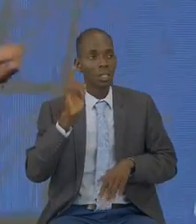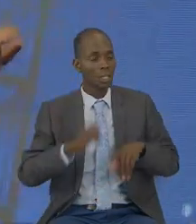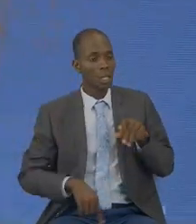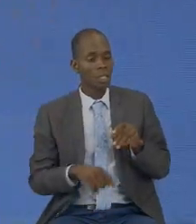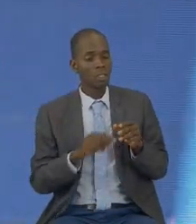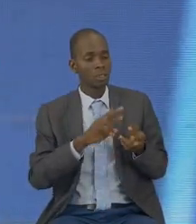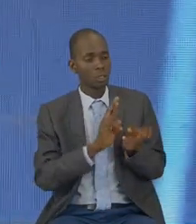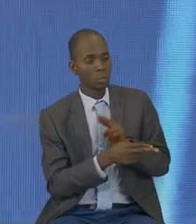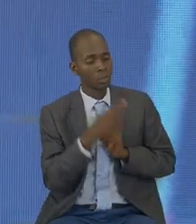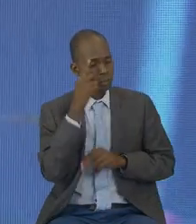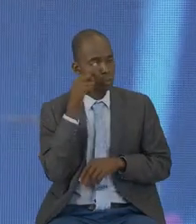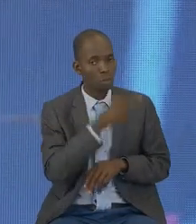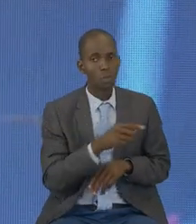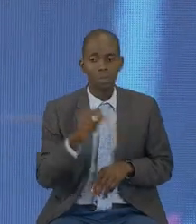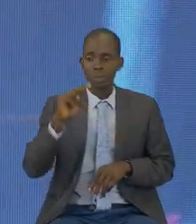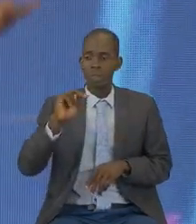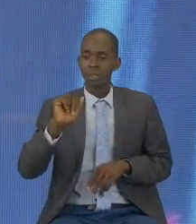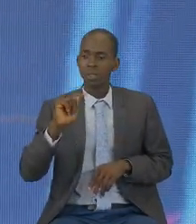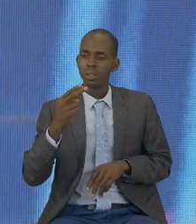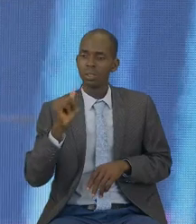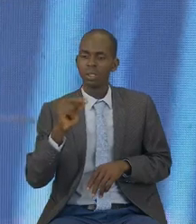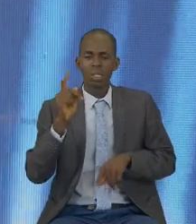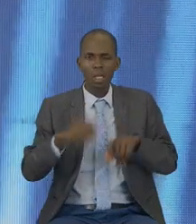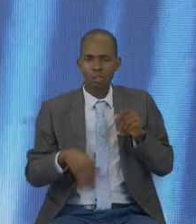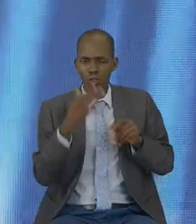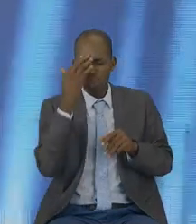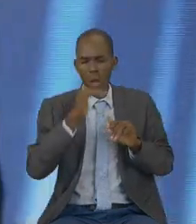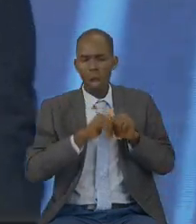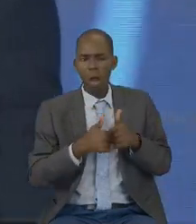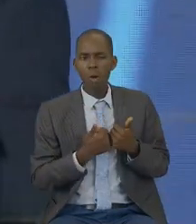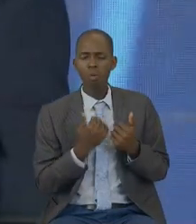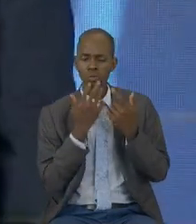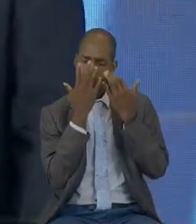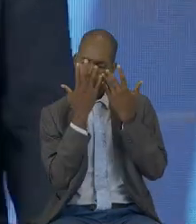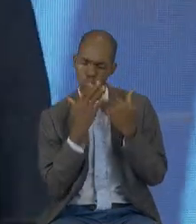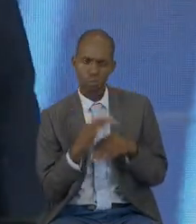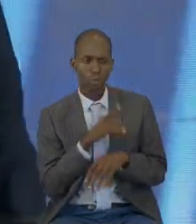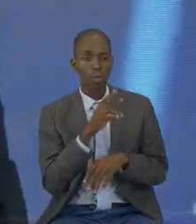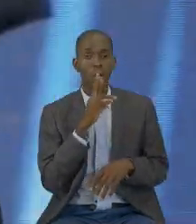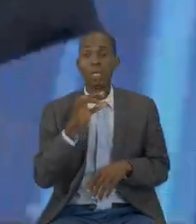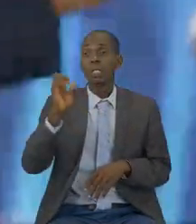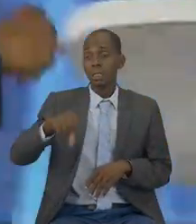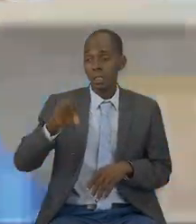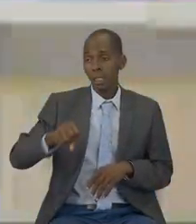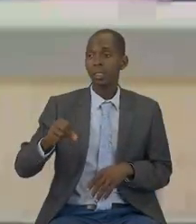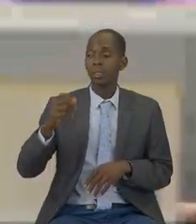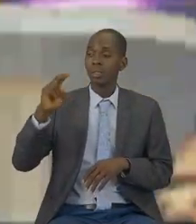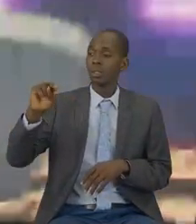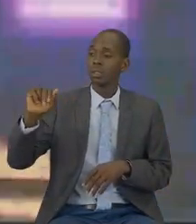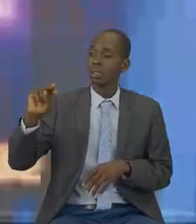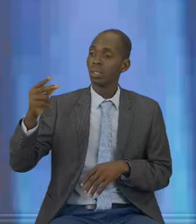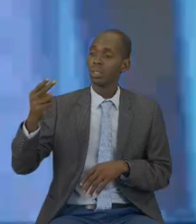know the depths of your conviction. That's why, although the prophet was there, who could have prayed